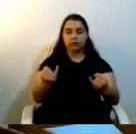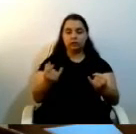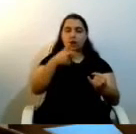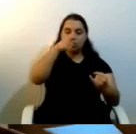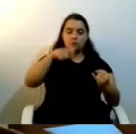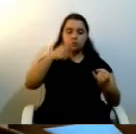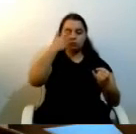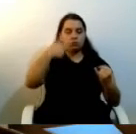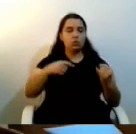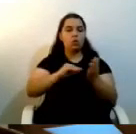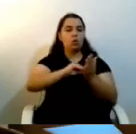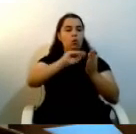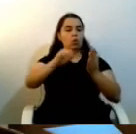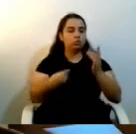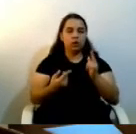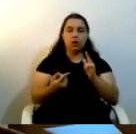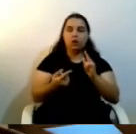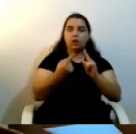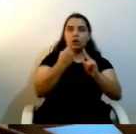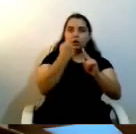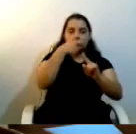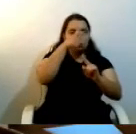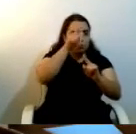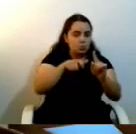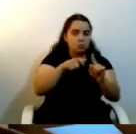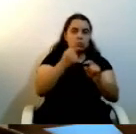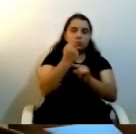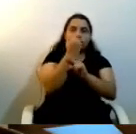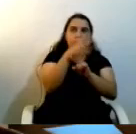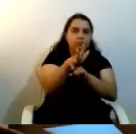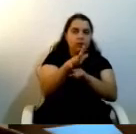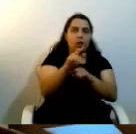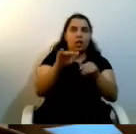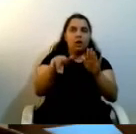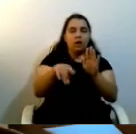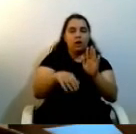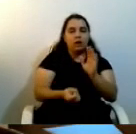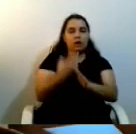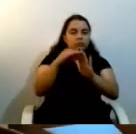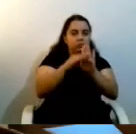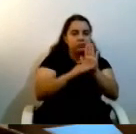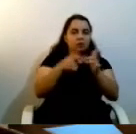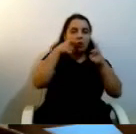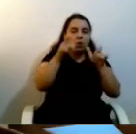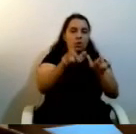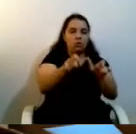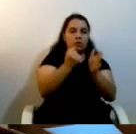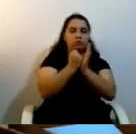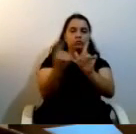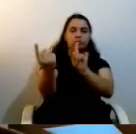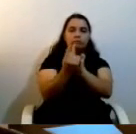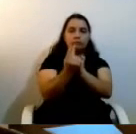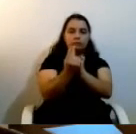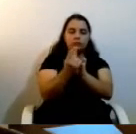train, schedule, and supervise their assistants. The money must follow the user,